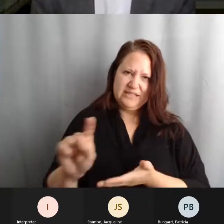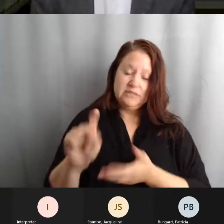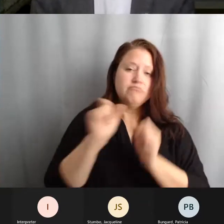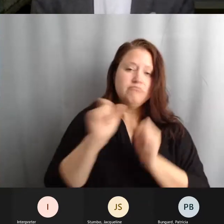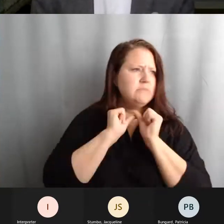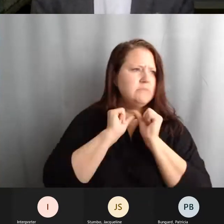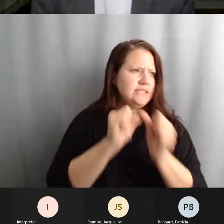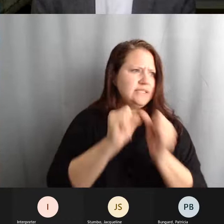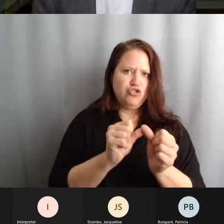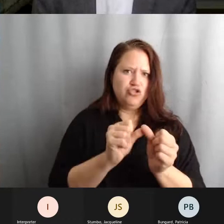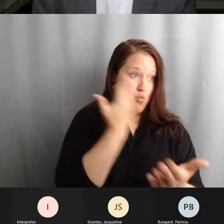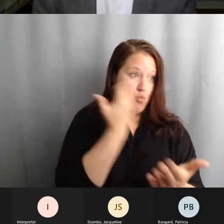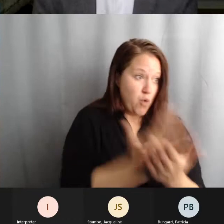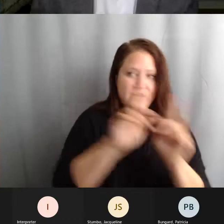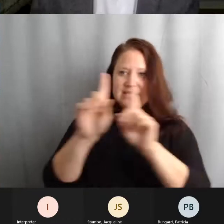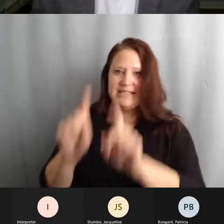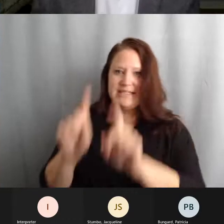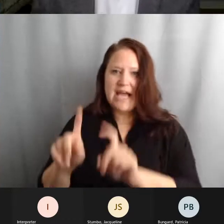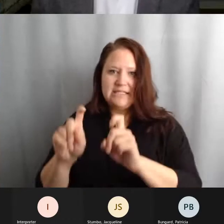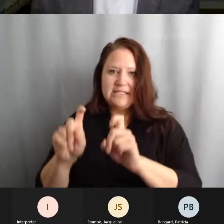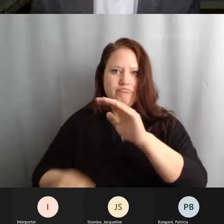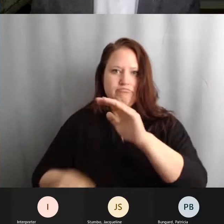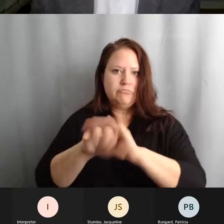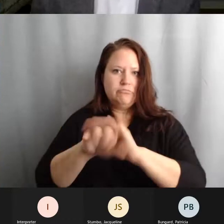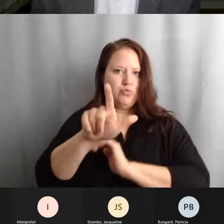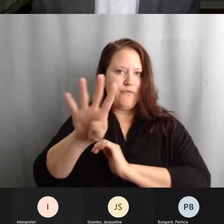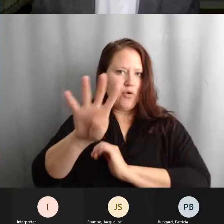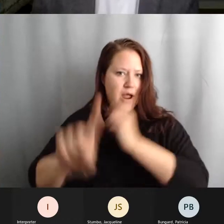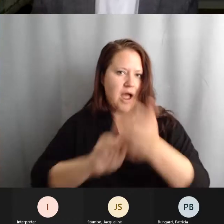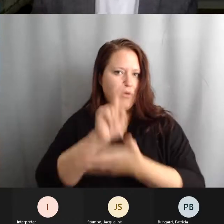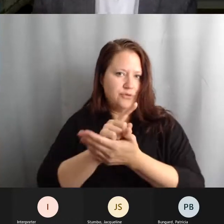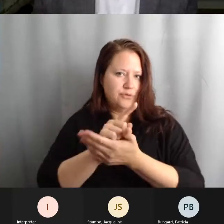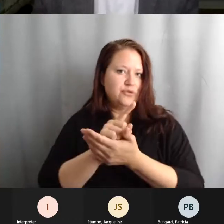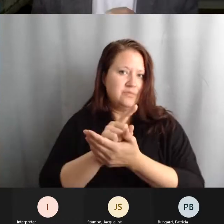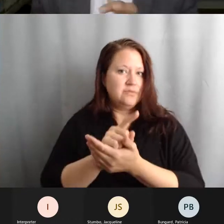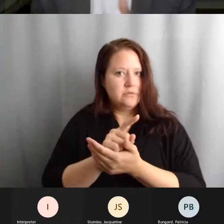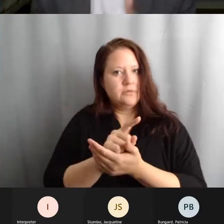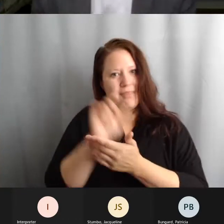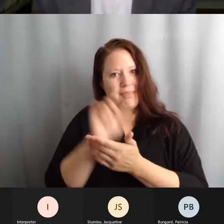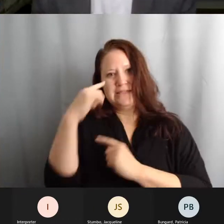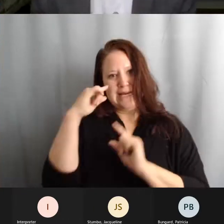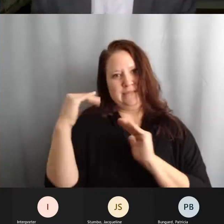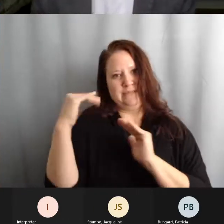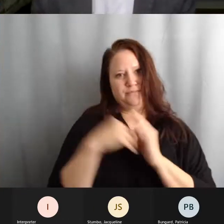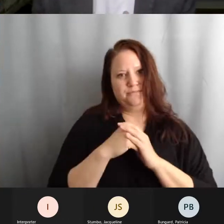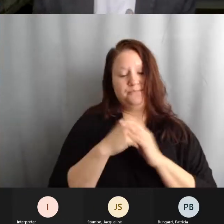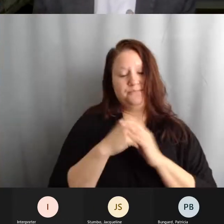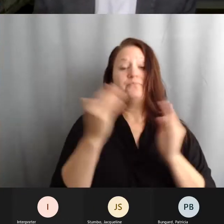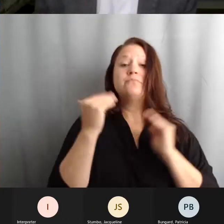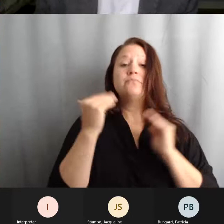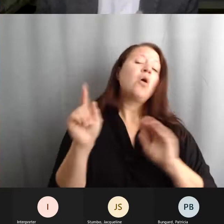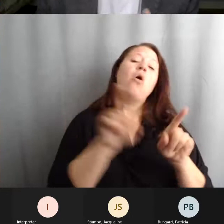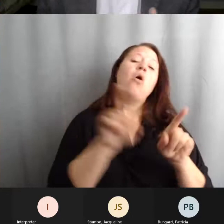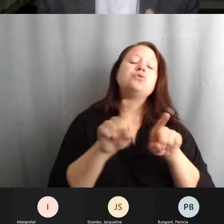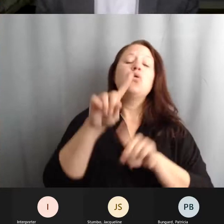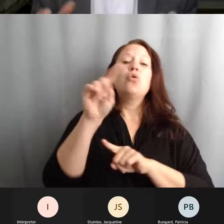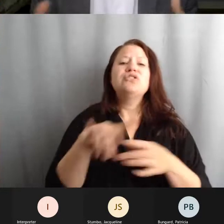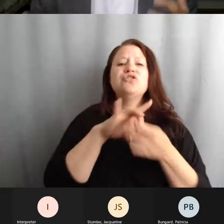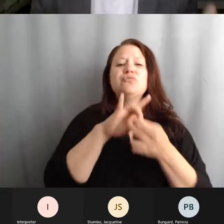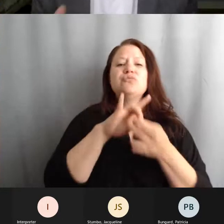continue to be the expectation for folks as they move onto campus. I also saw a couple of questions around